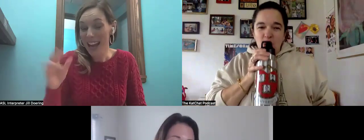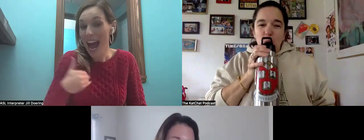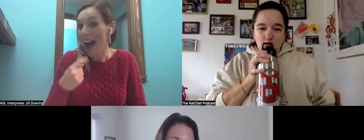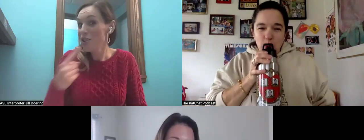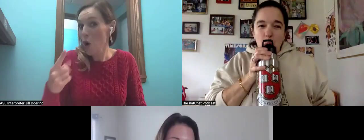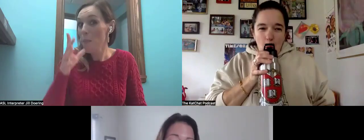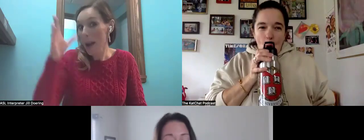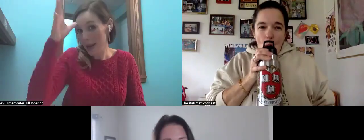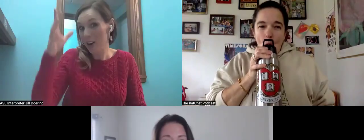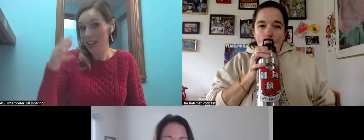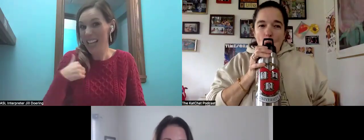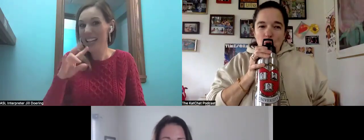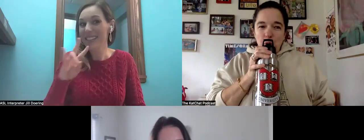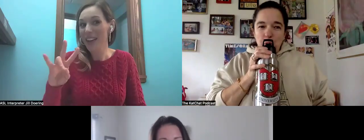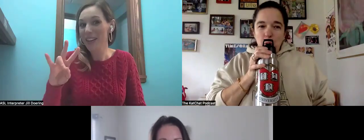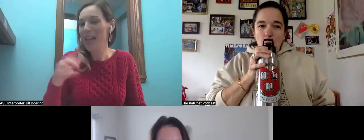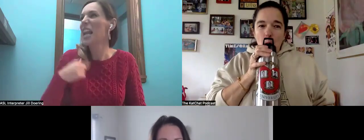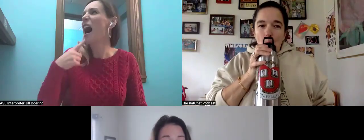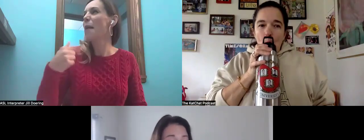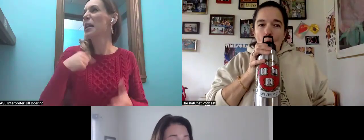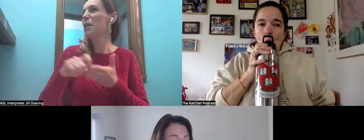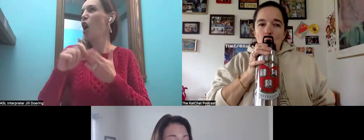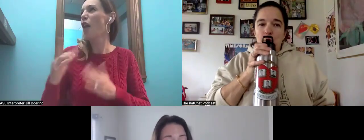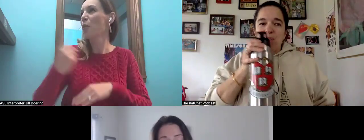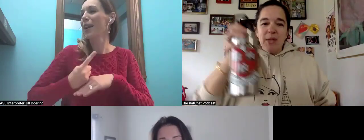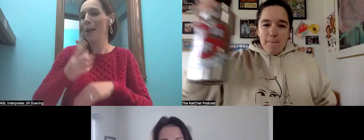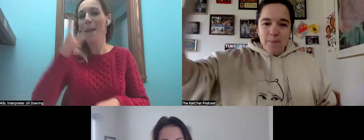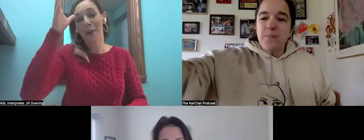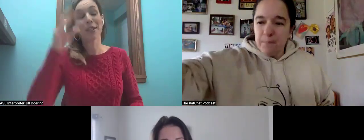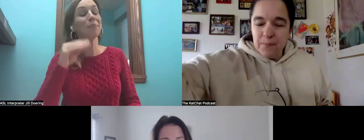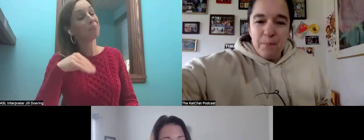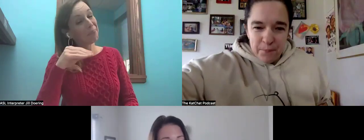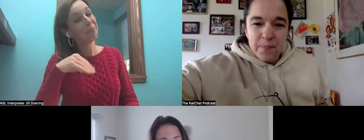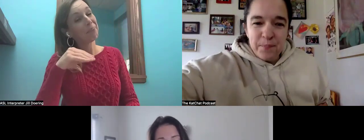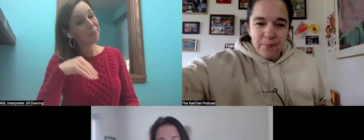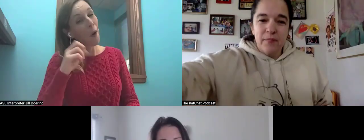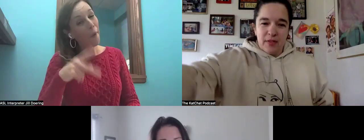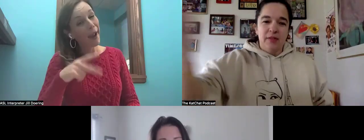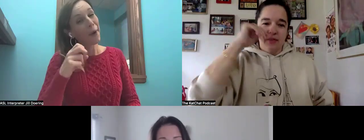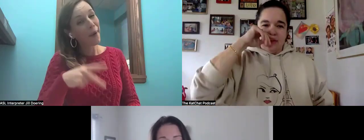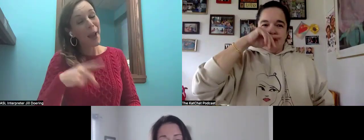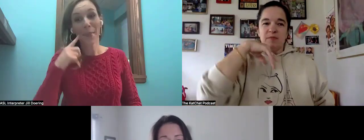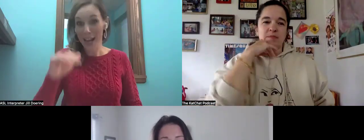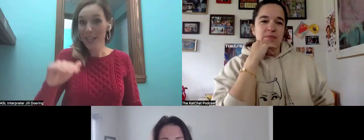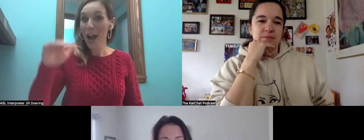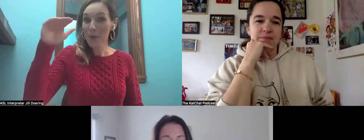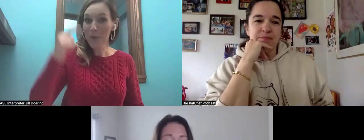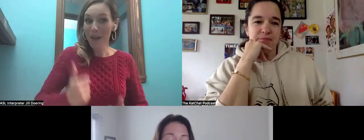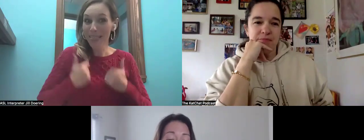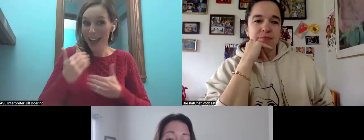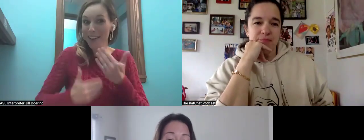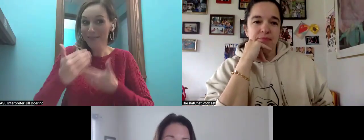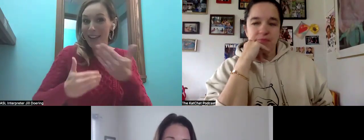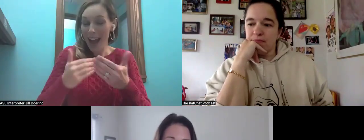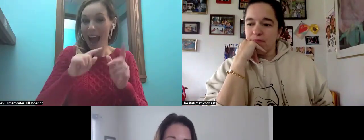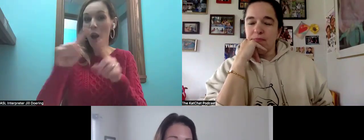be an author one day. And they were okay, okay. But as I grew and life continued on, I went off to college. I went to